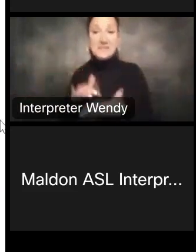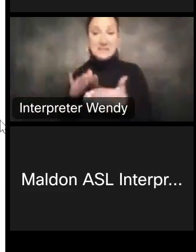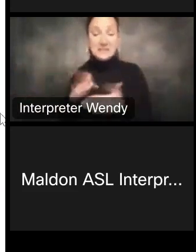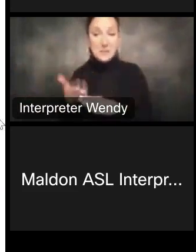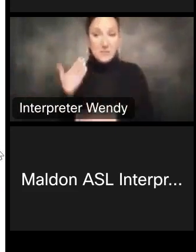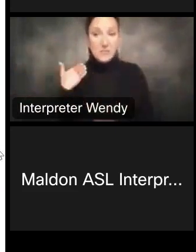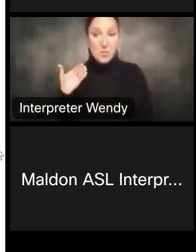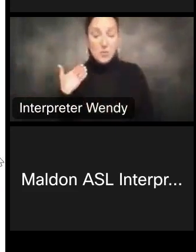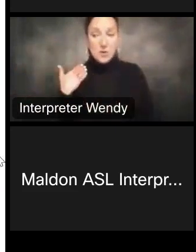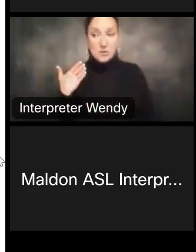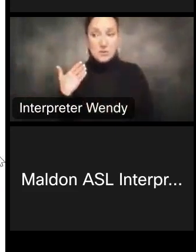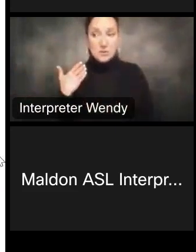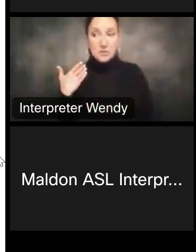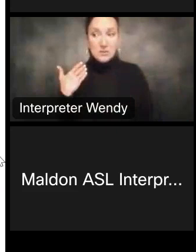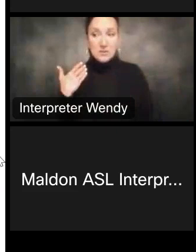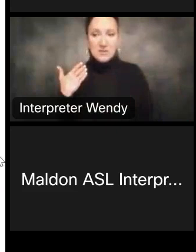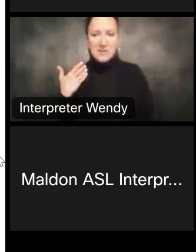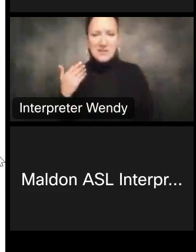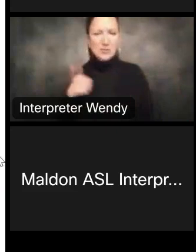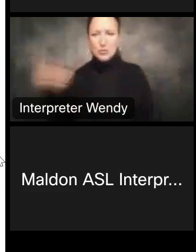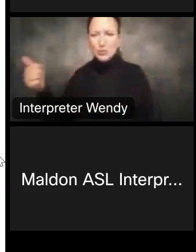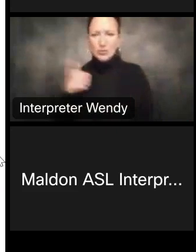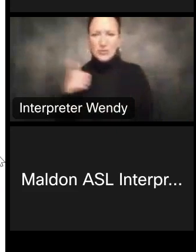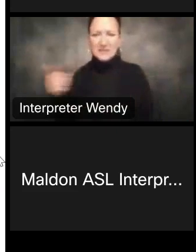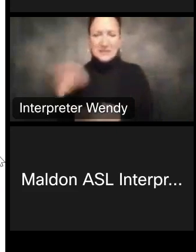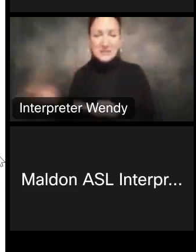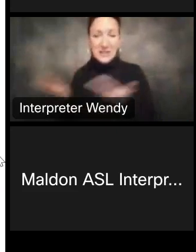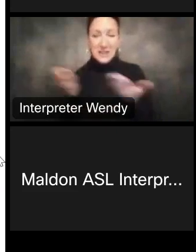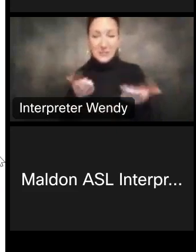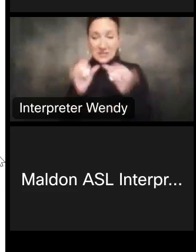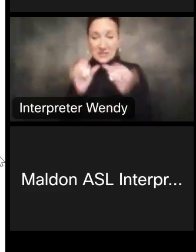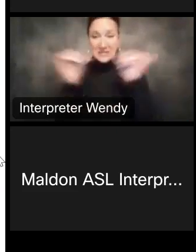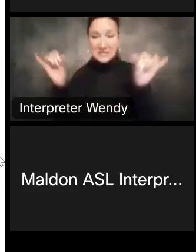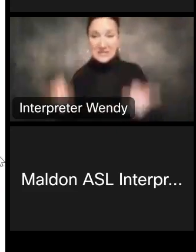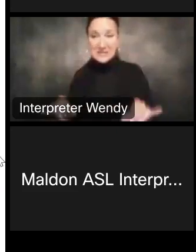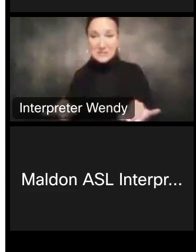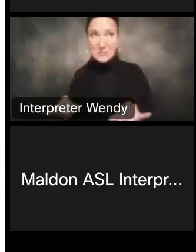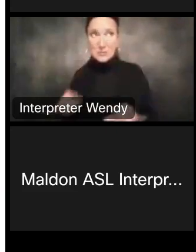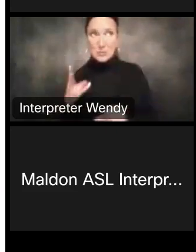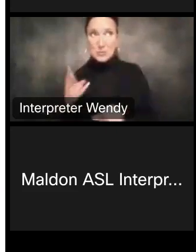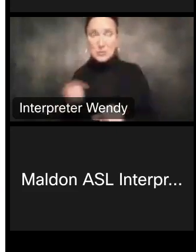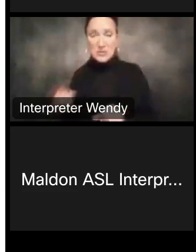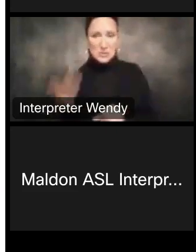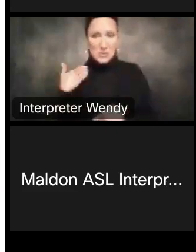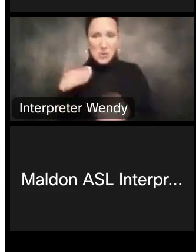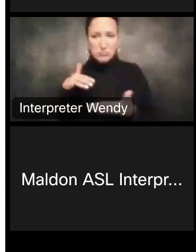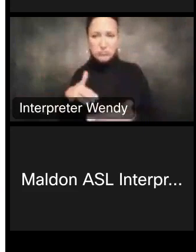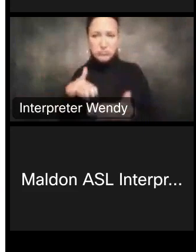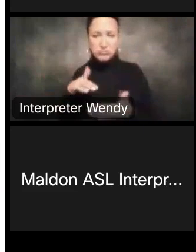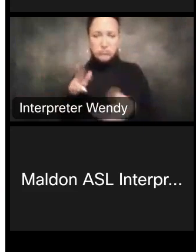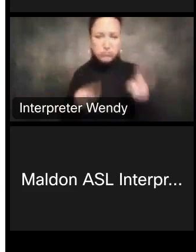by our transit delivery division about 2 years ago that looked